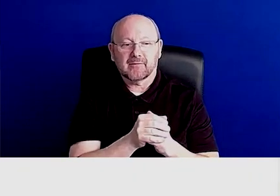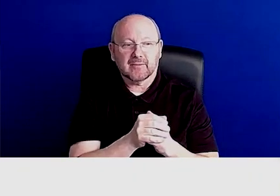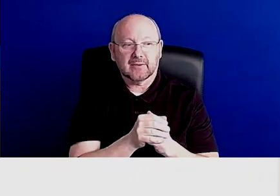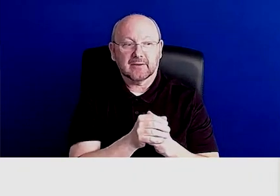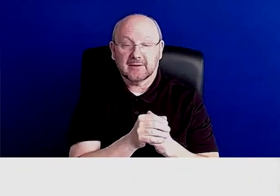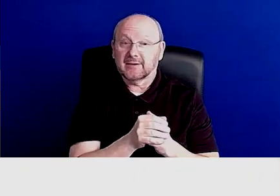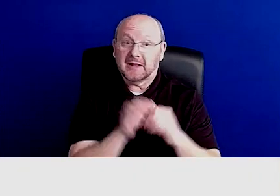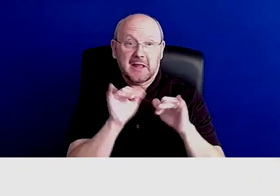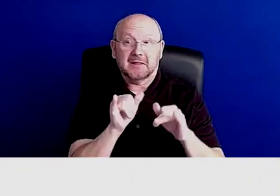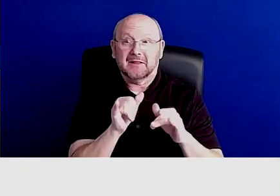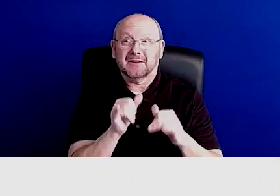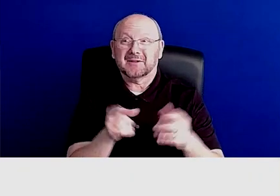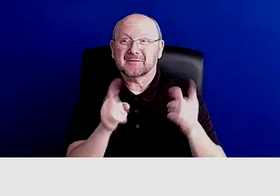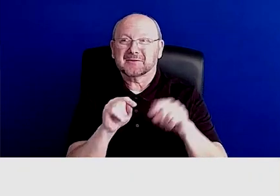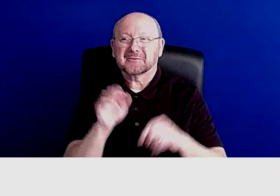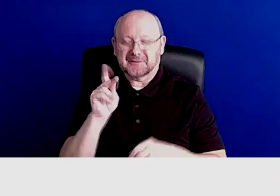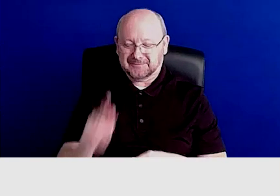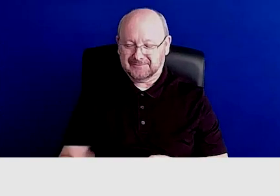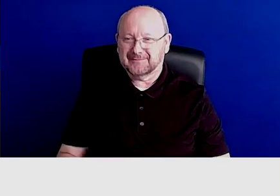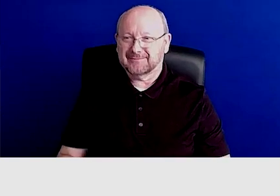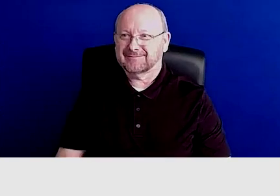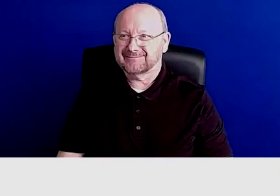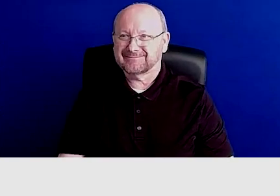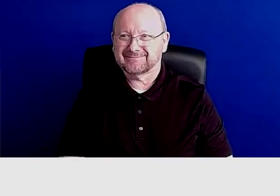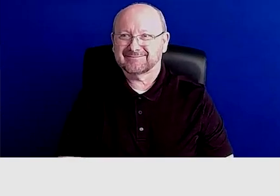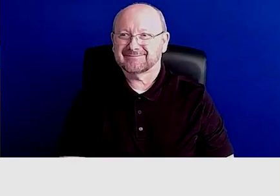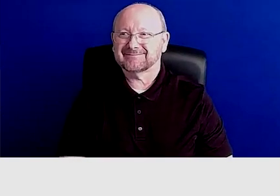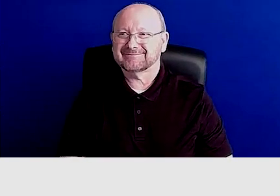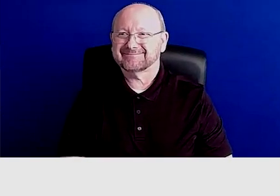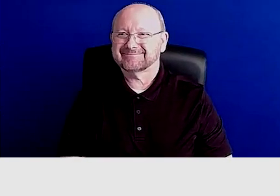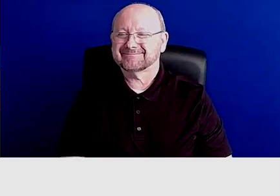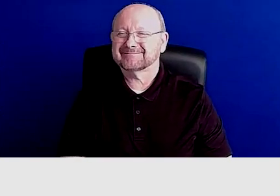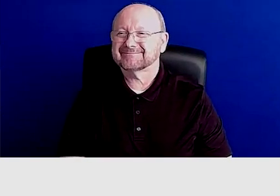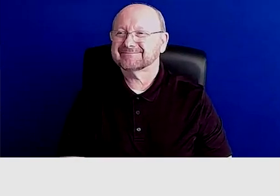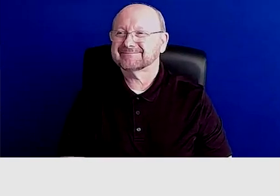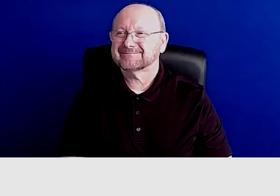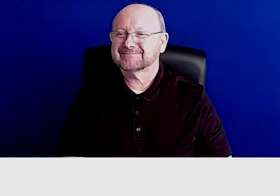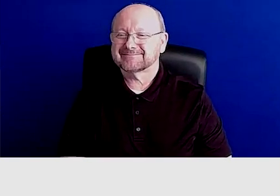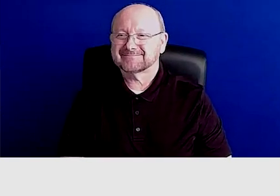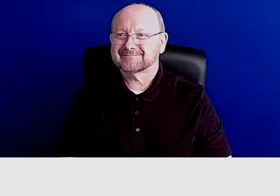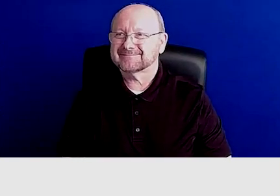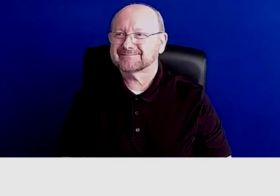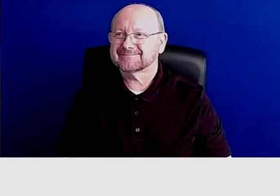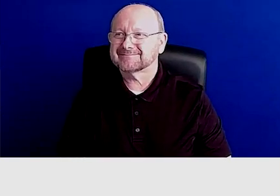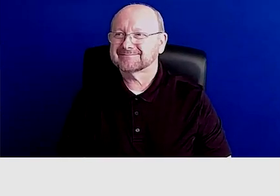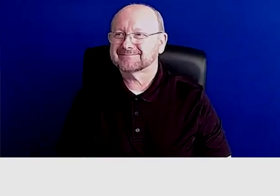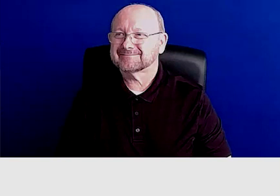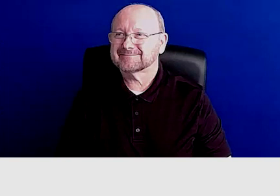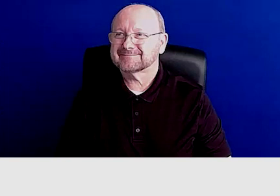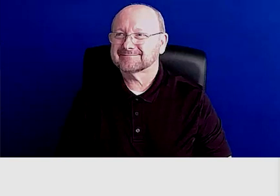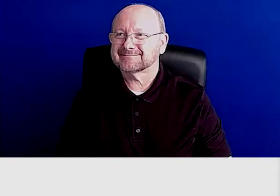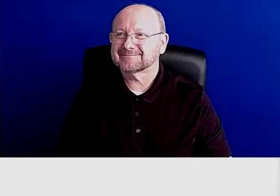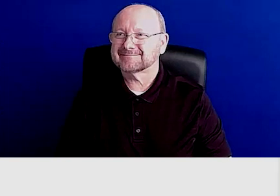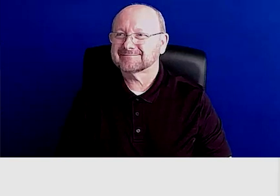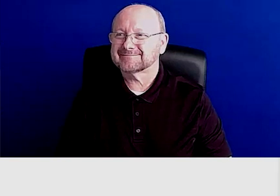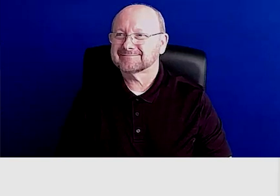yeah, so that's what I wanted to tell you right now. Yes. So you didn't actually upload the article, you just told it the name and the author? No, I